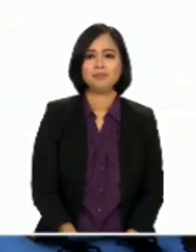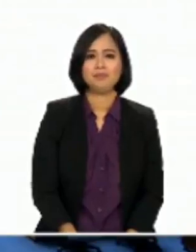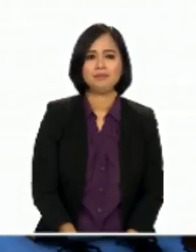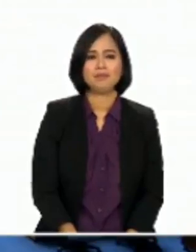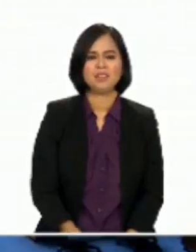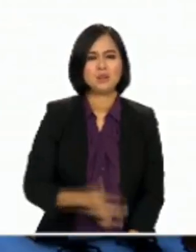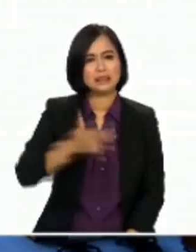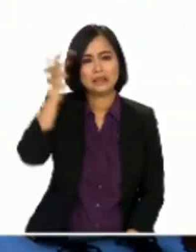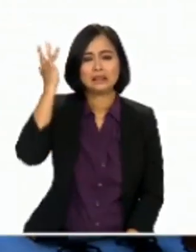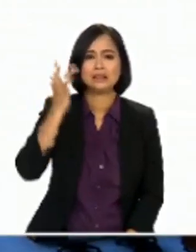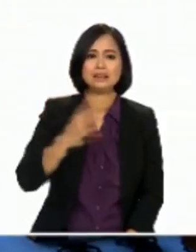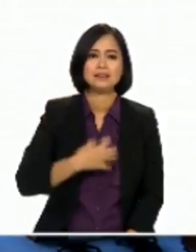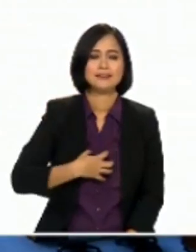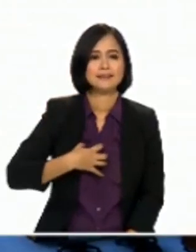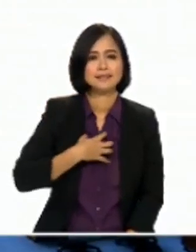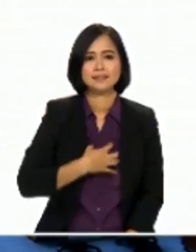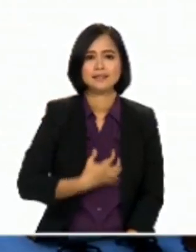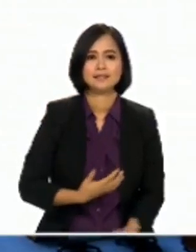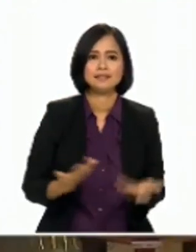Nabubwisit na.